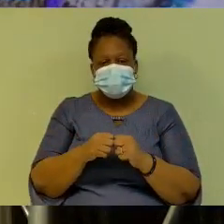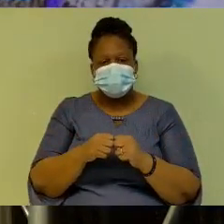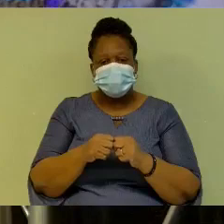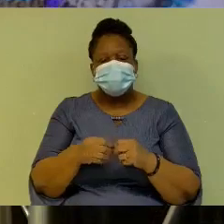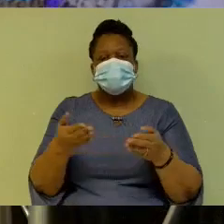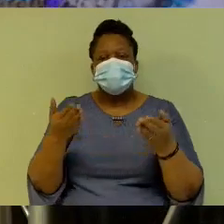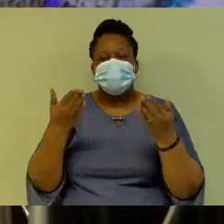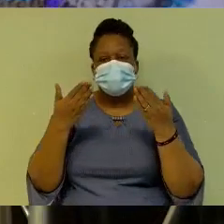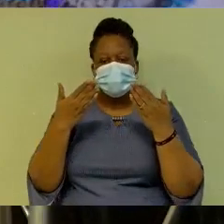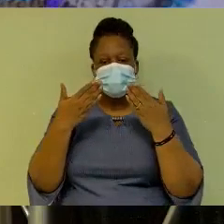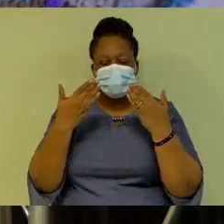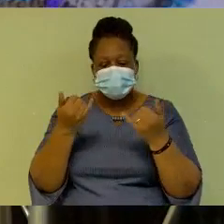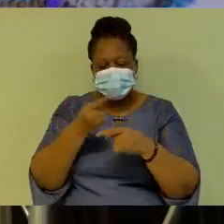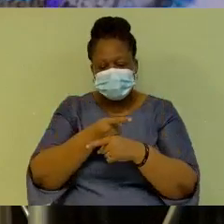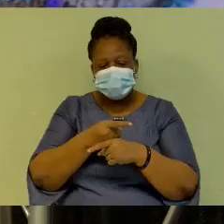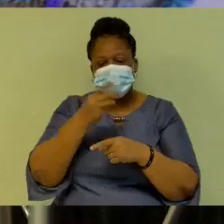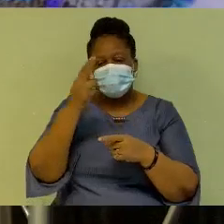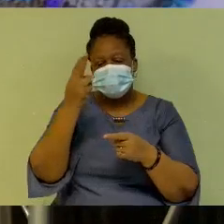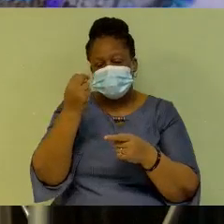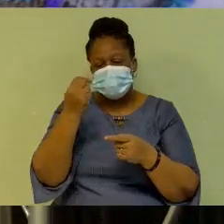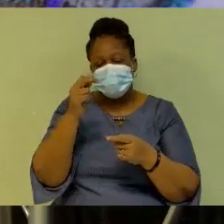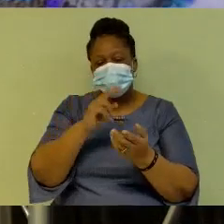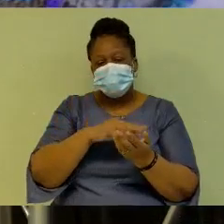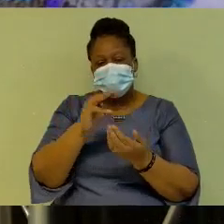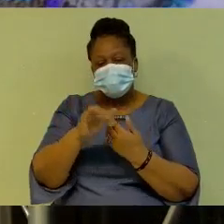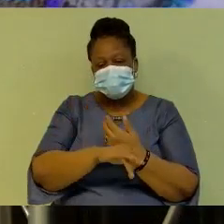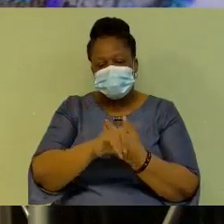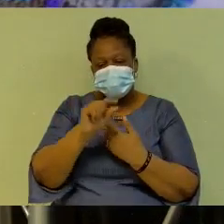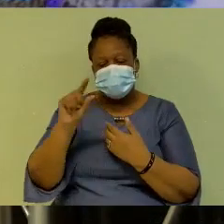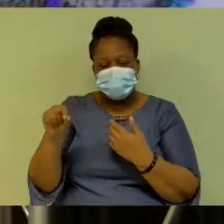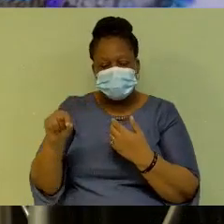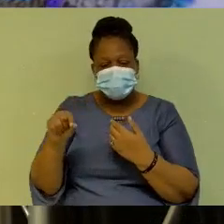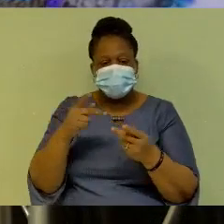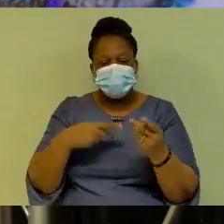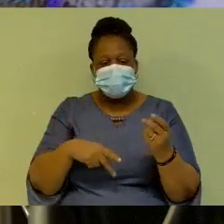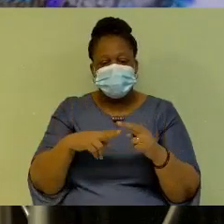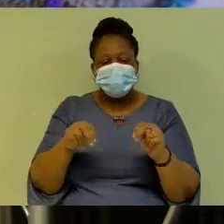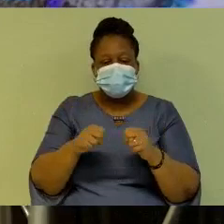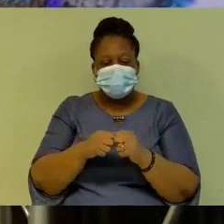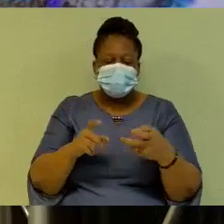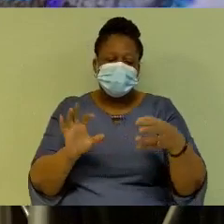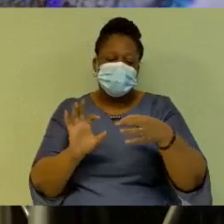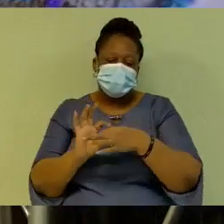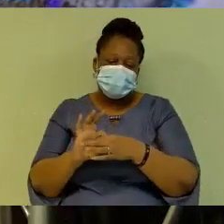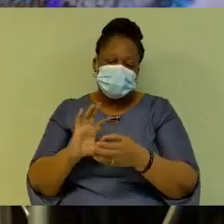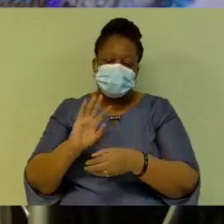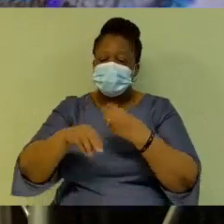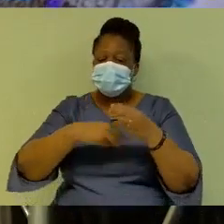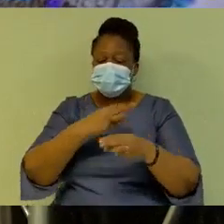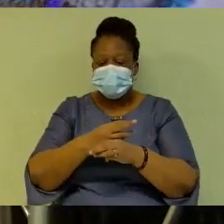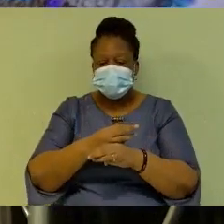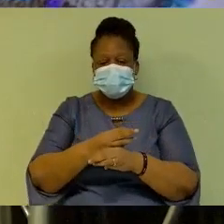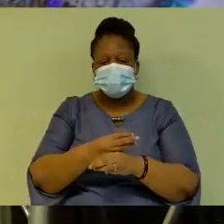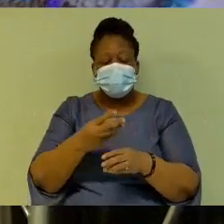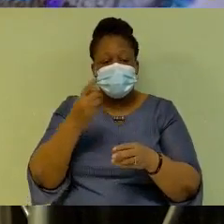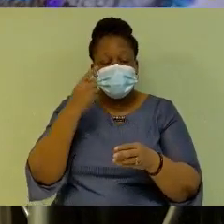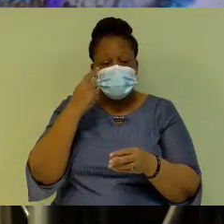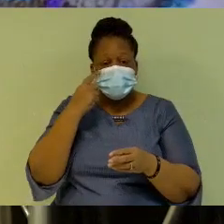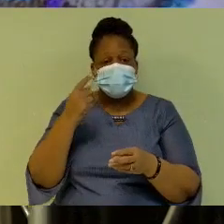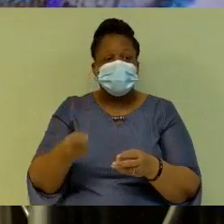today, May 12, 2020, St. Kitts and Nevis joins with the rest of the world in observing International Nurses